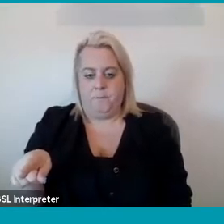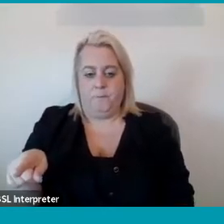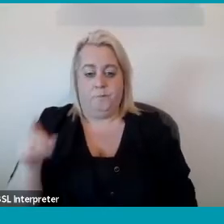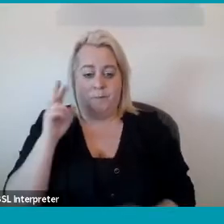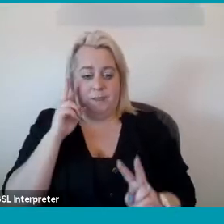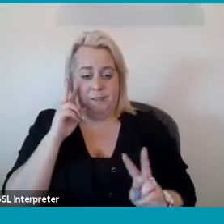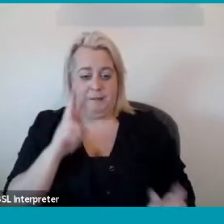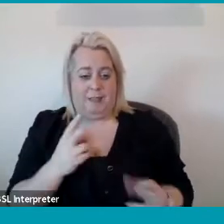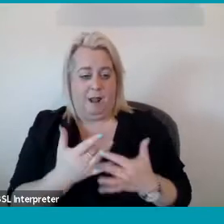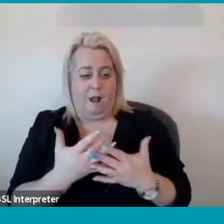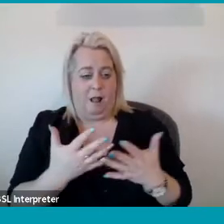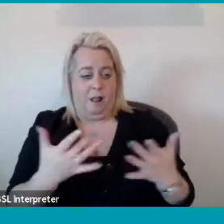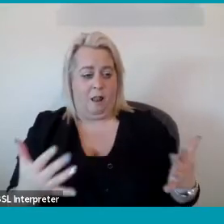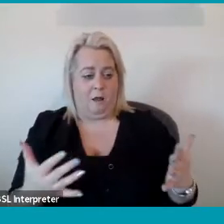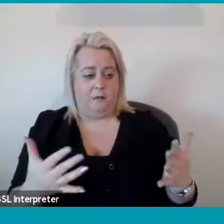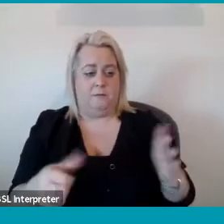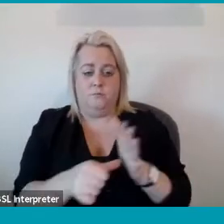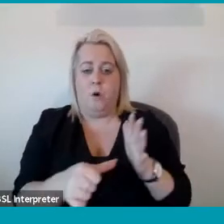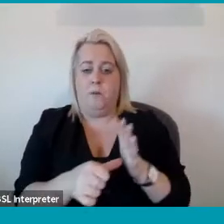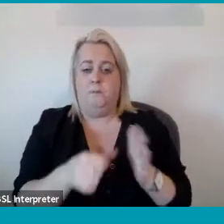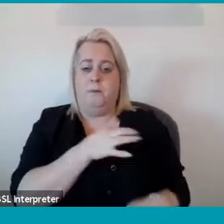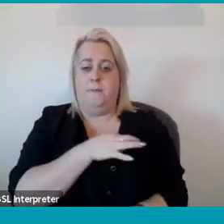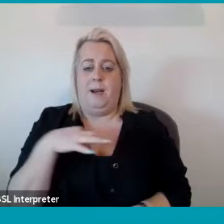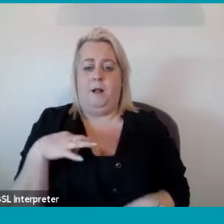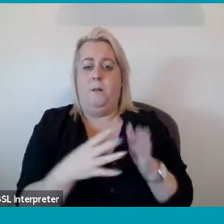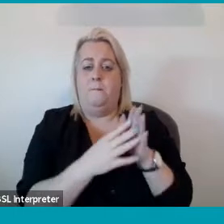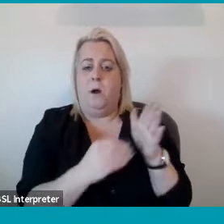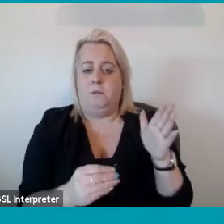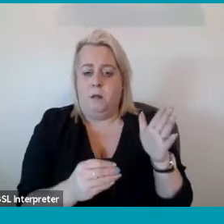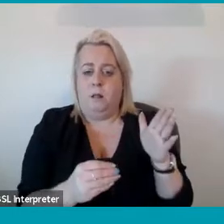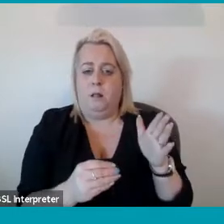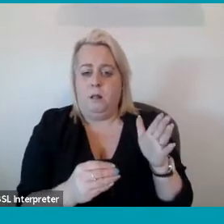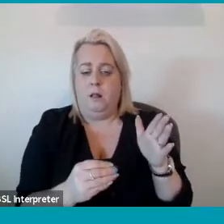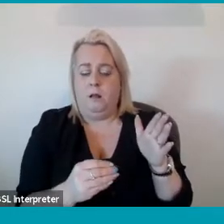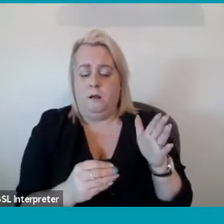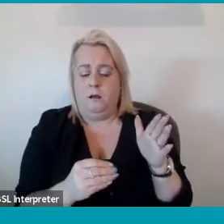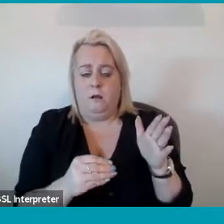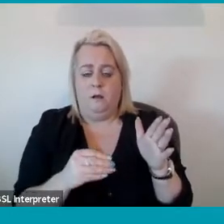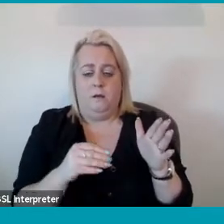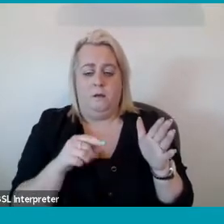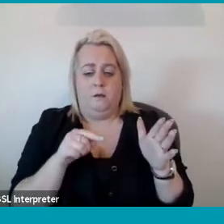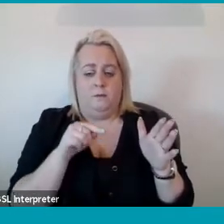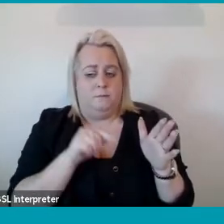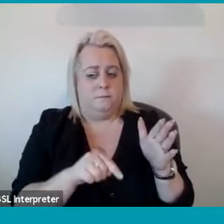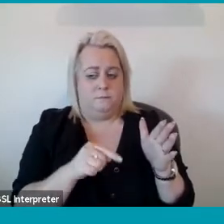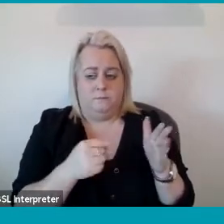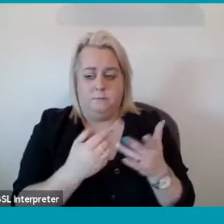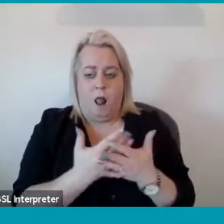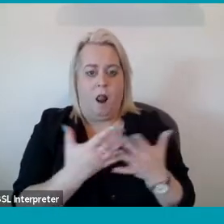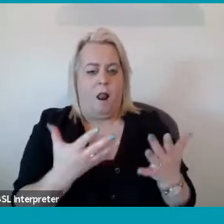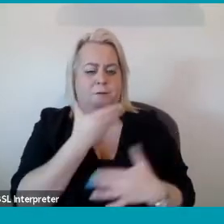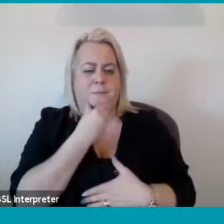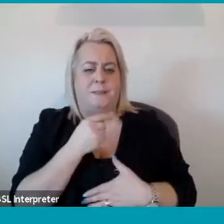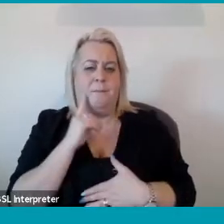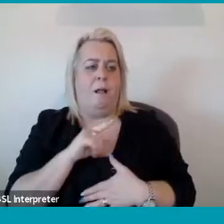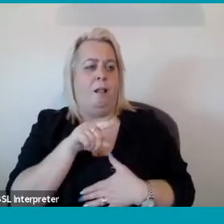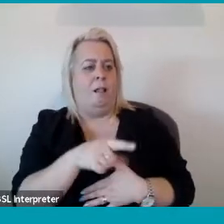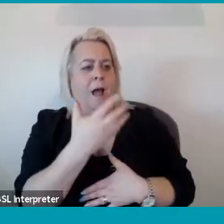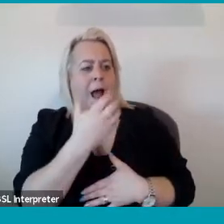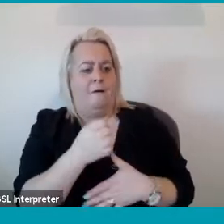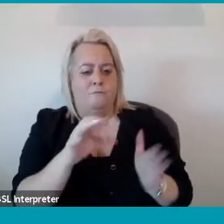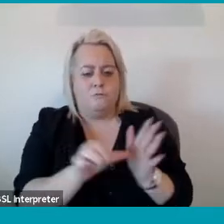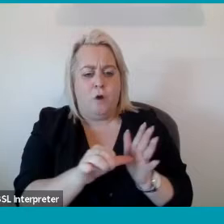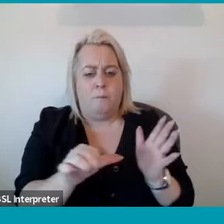few problems with a medical model. One is that there will be people who can't be fixed, or perhaps don't want